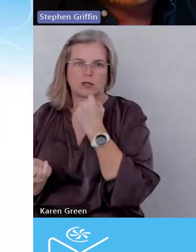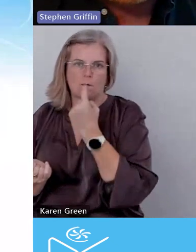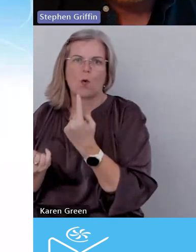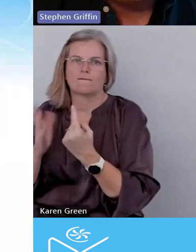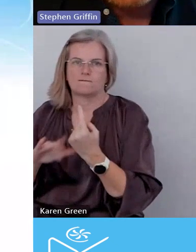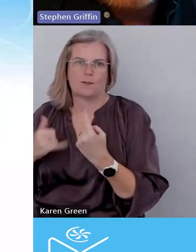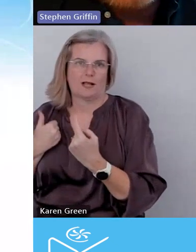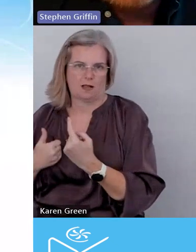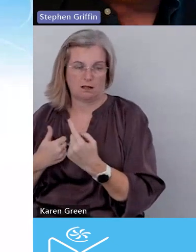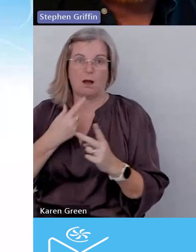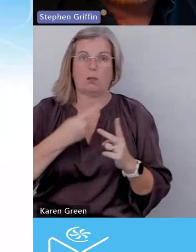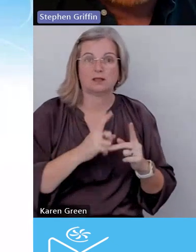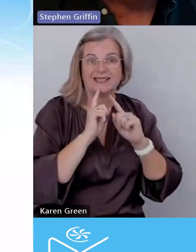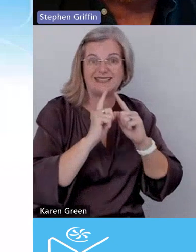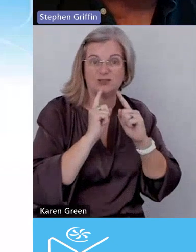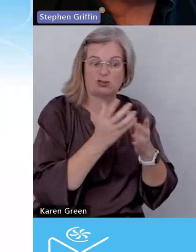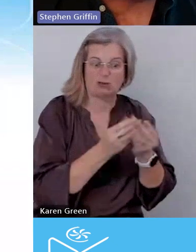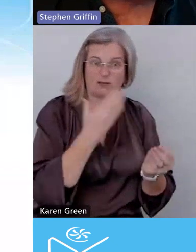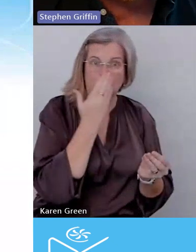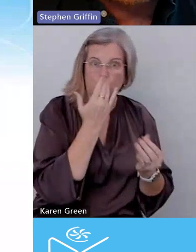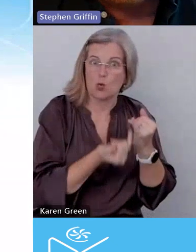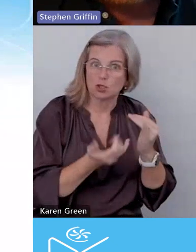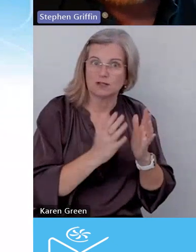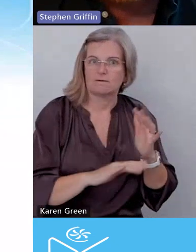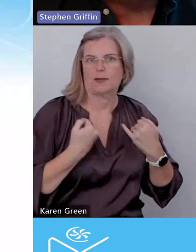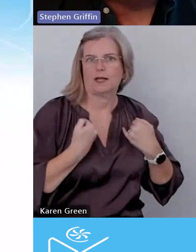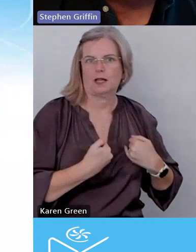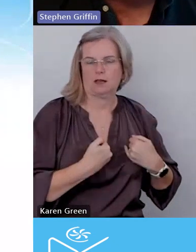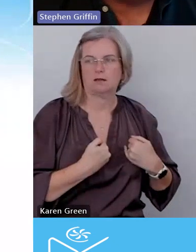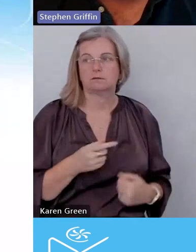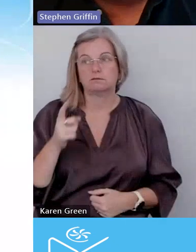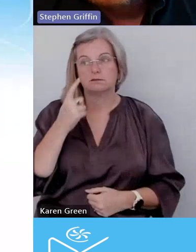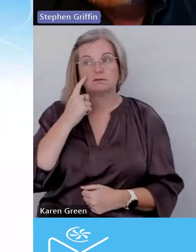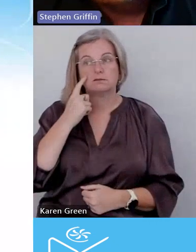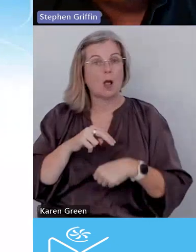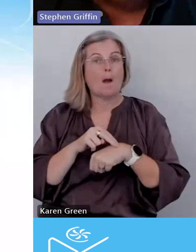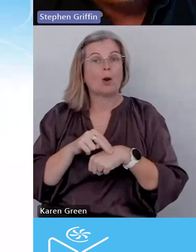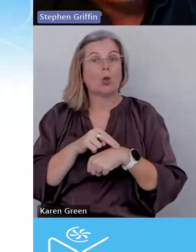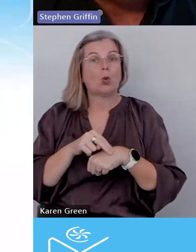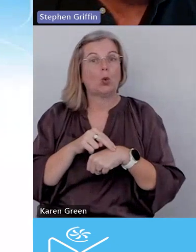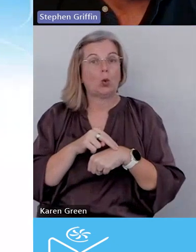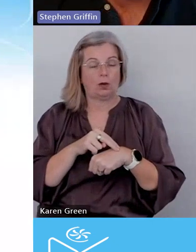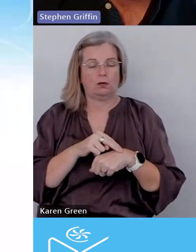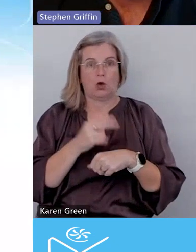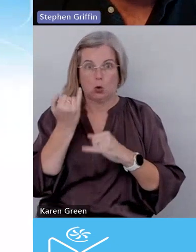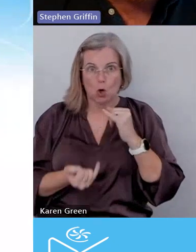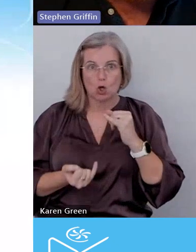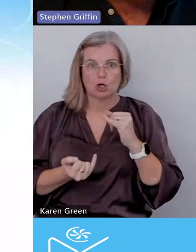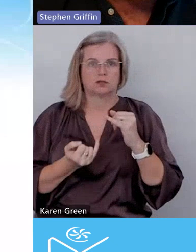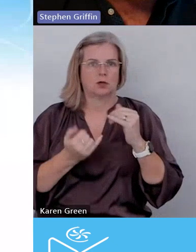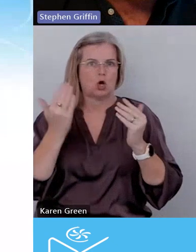well. Again, this graph on the left shows that the illness shown in blue is much higher than the other causes